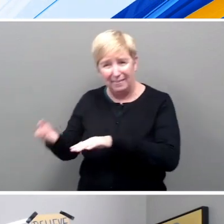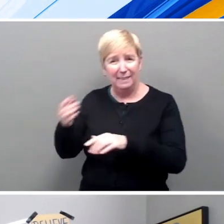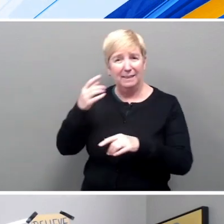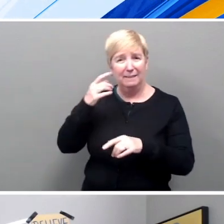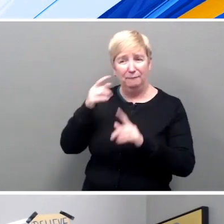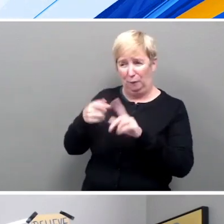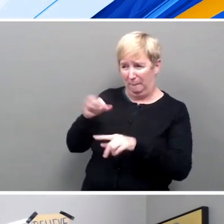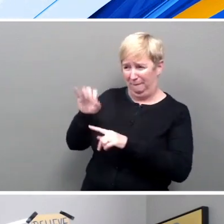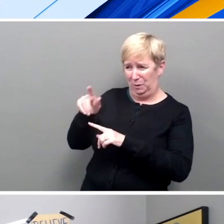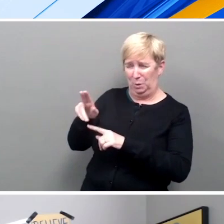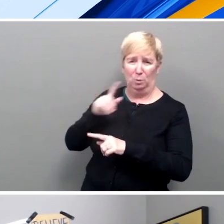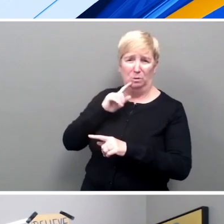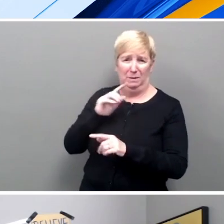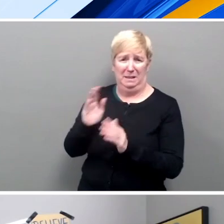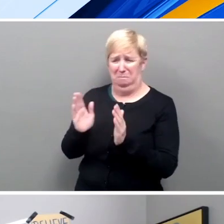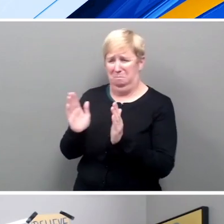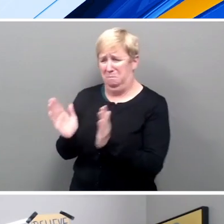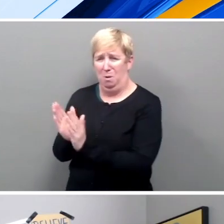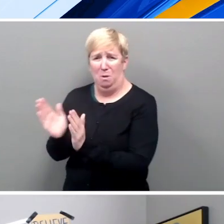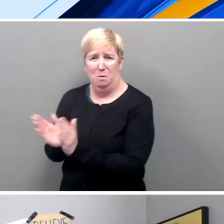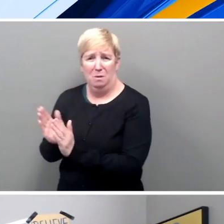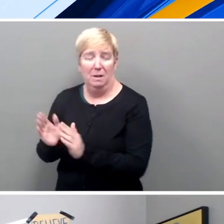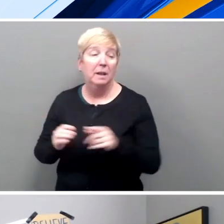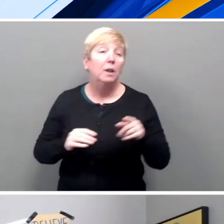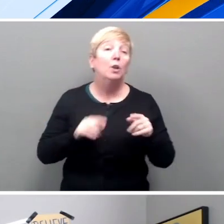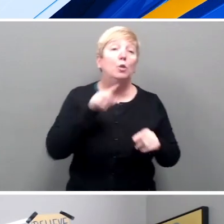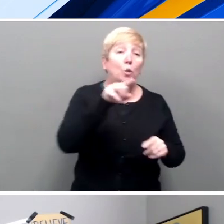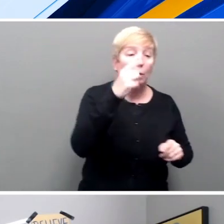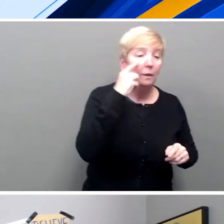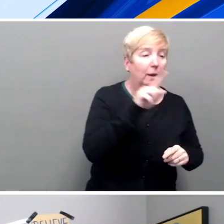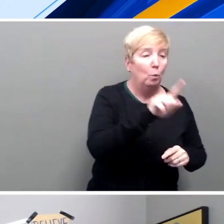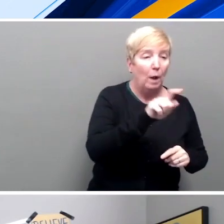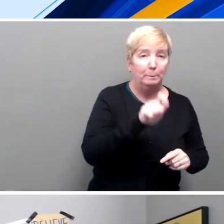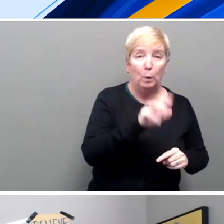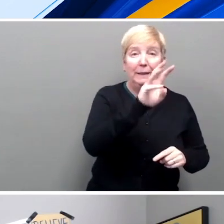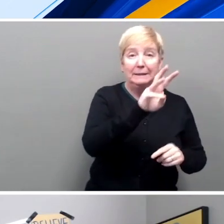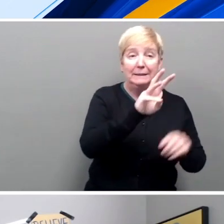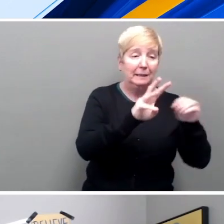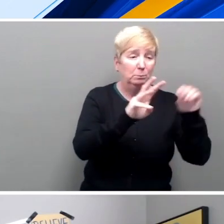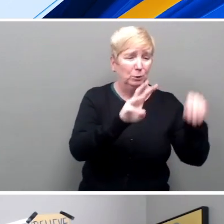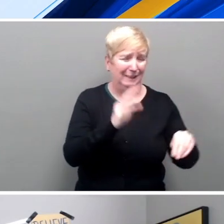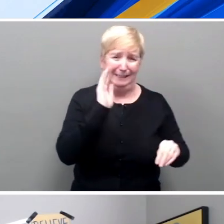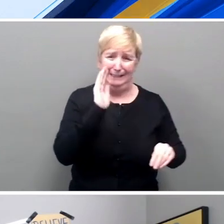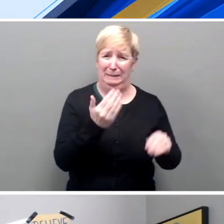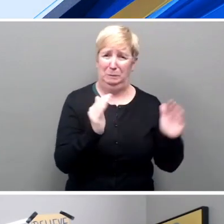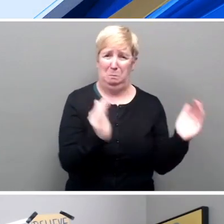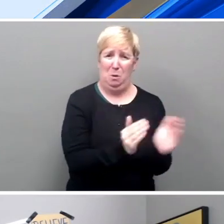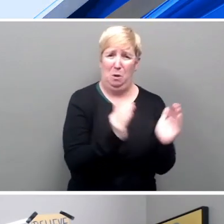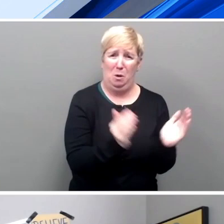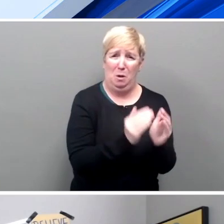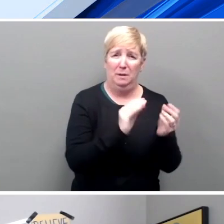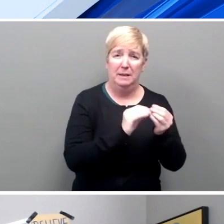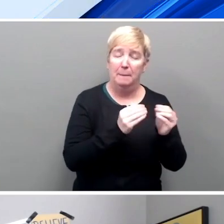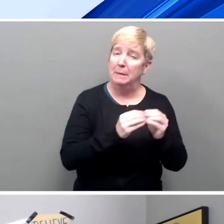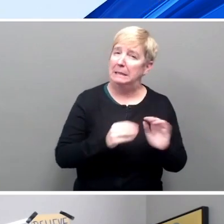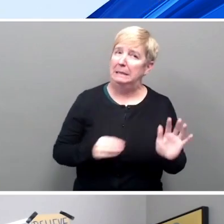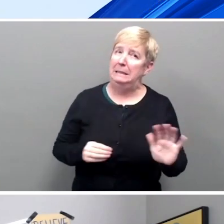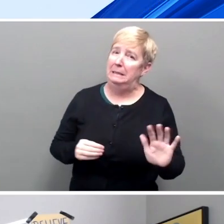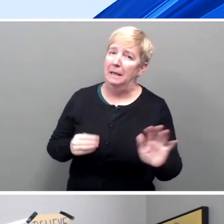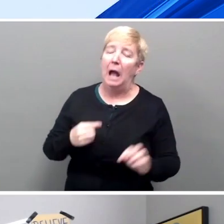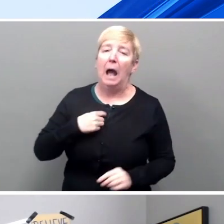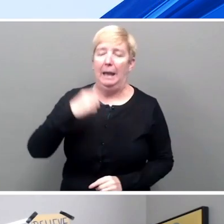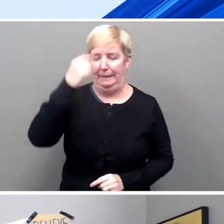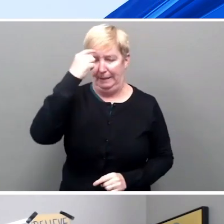you might think 1.6% seems really, really low to you too. But I guess the way I always think about that